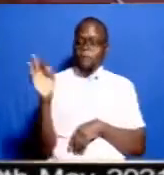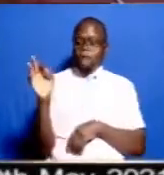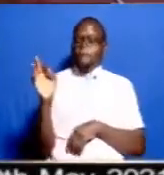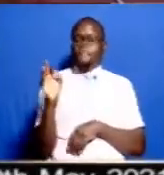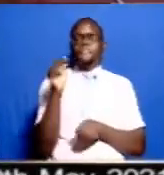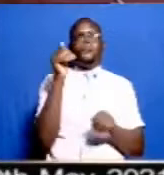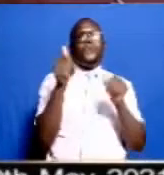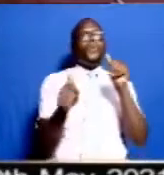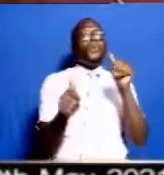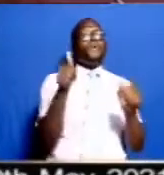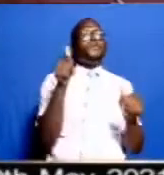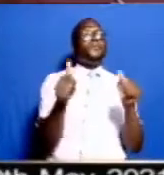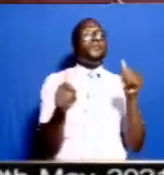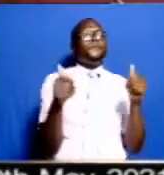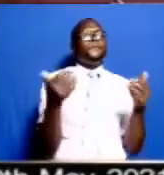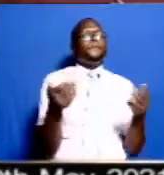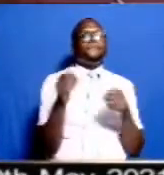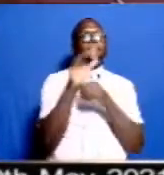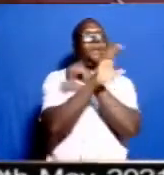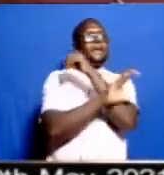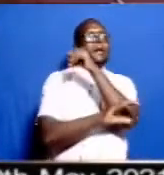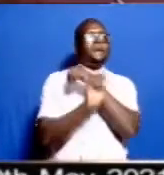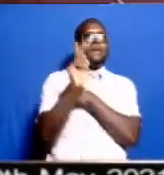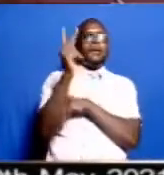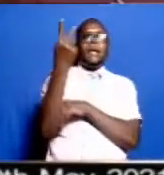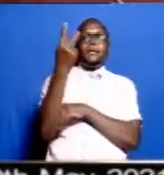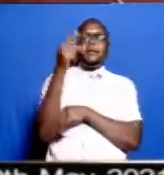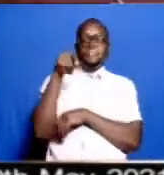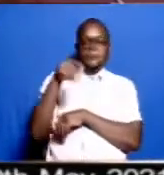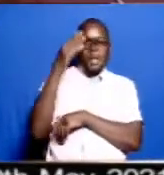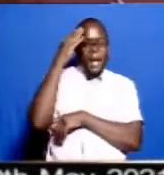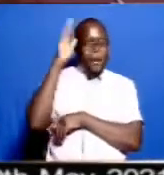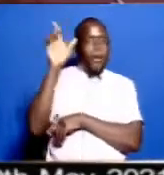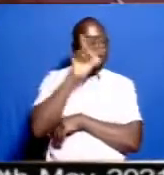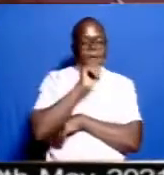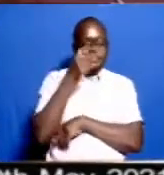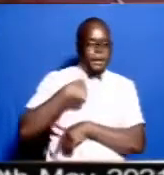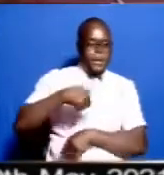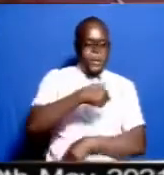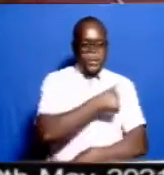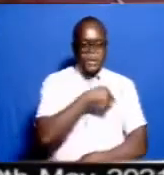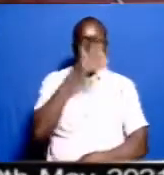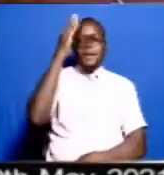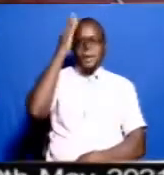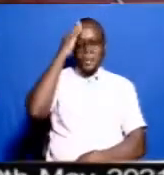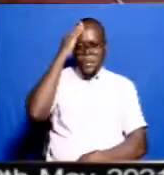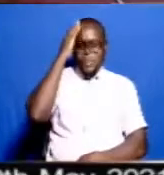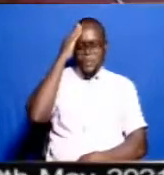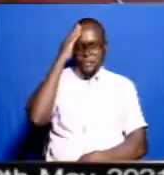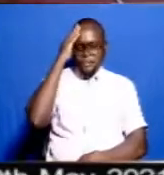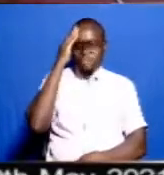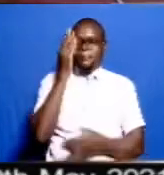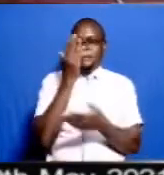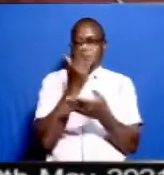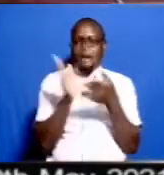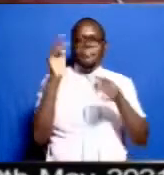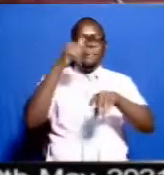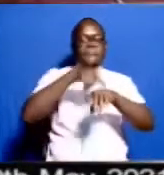is a matter which this country live with. We know time in, time